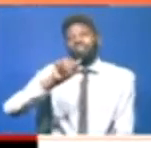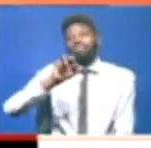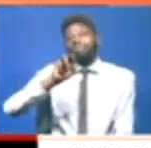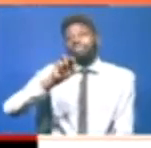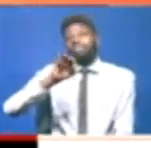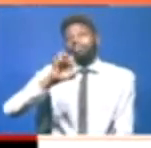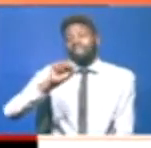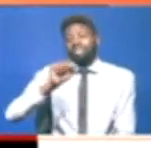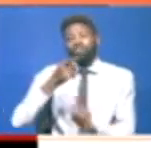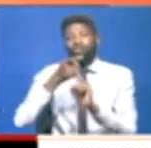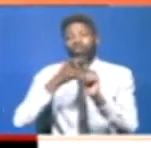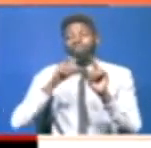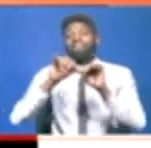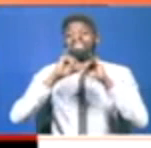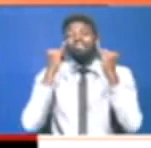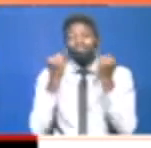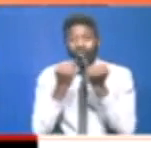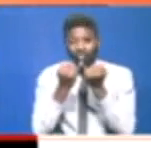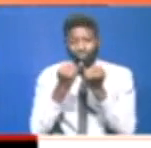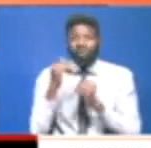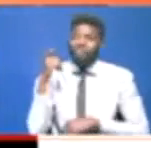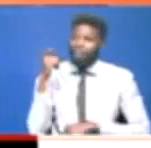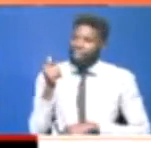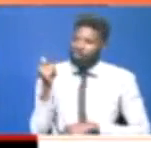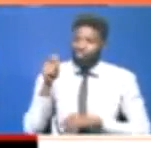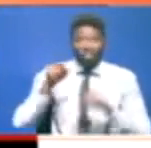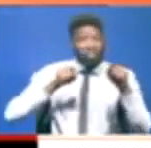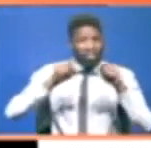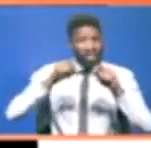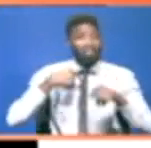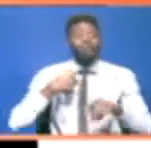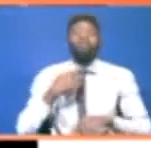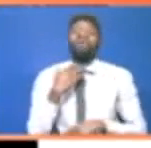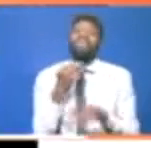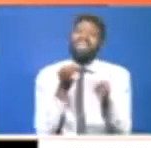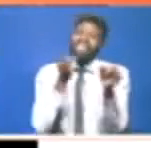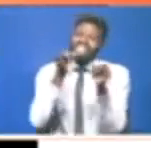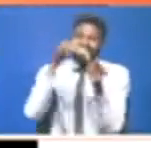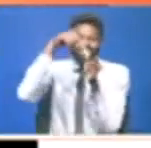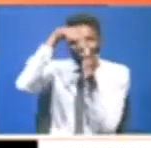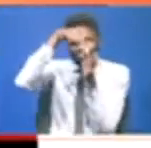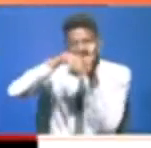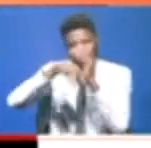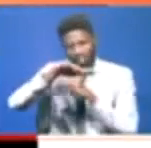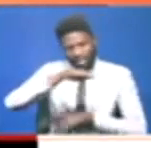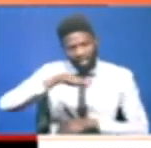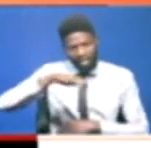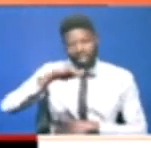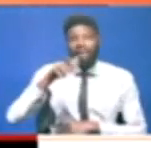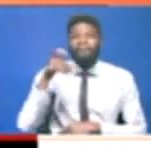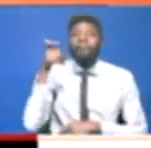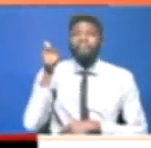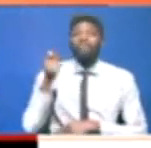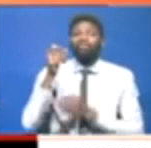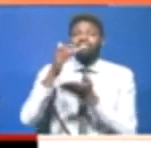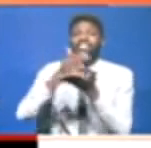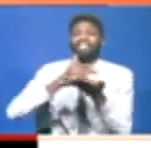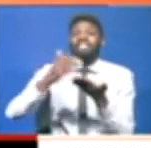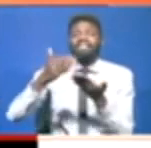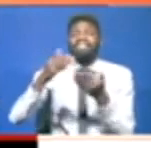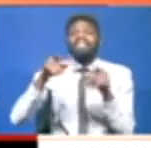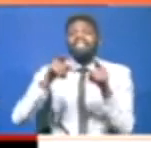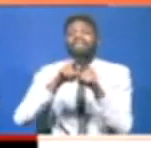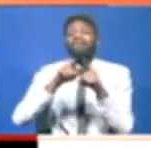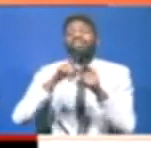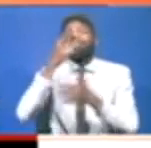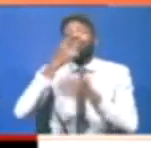here to shed more light on the pension industry and generally what's affecting the industry and how well can we navigate